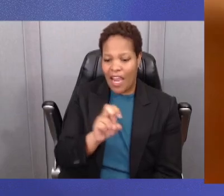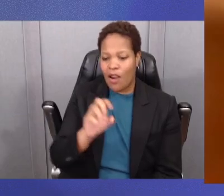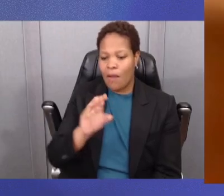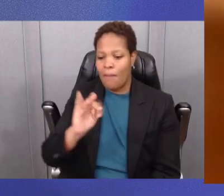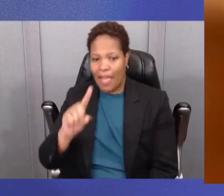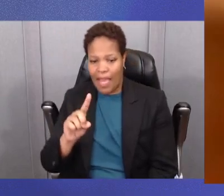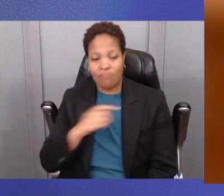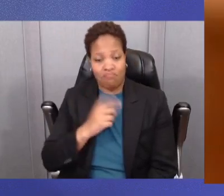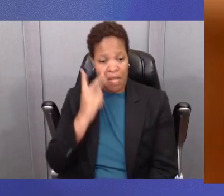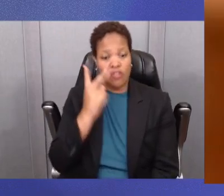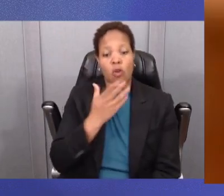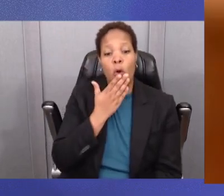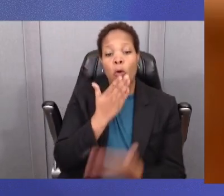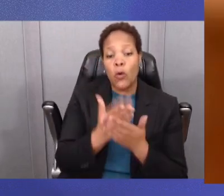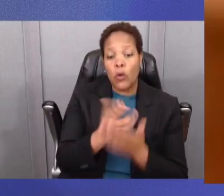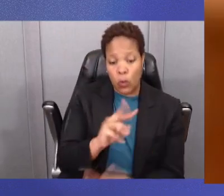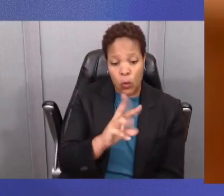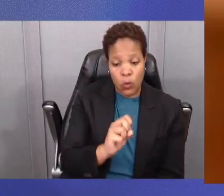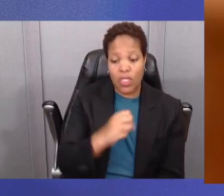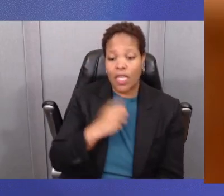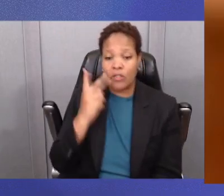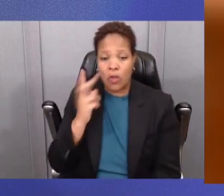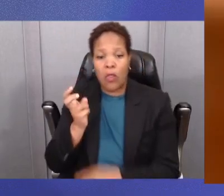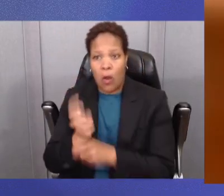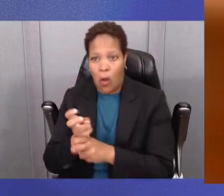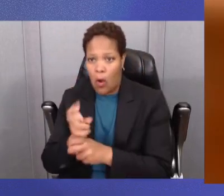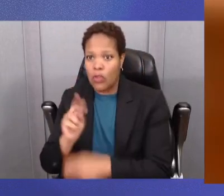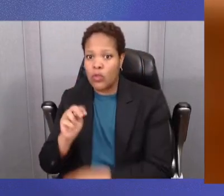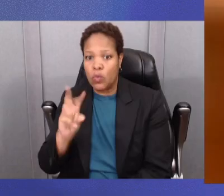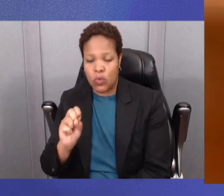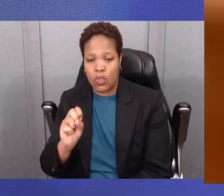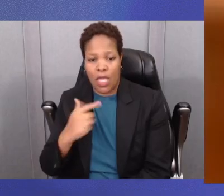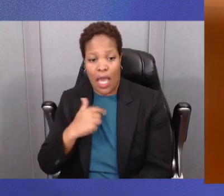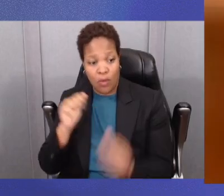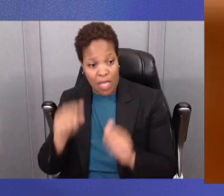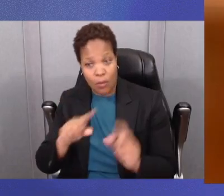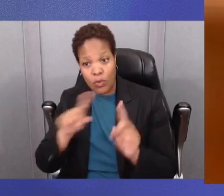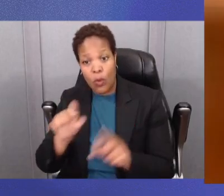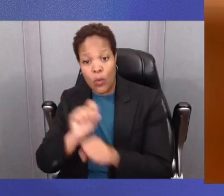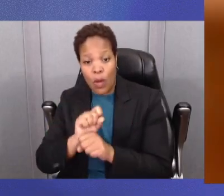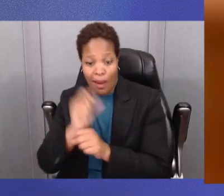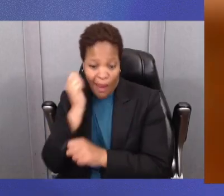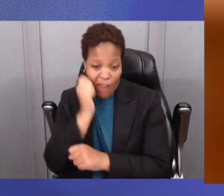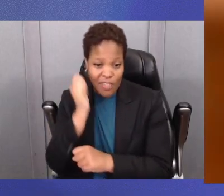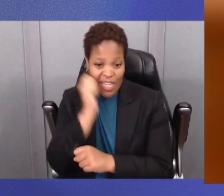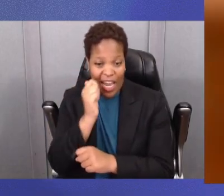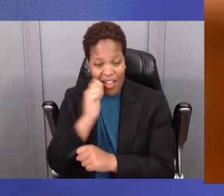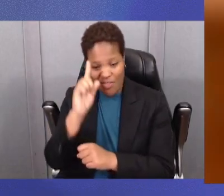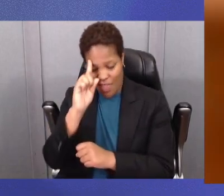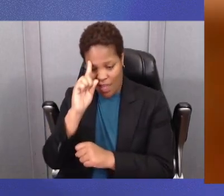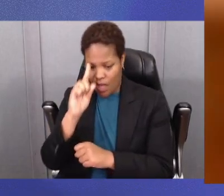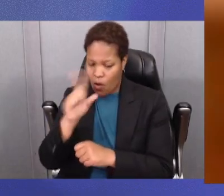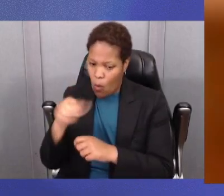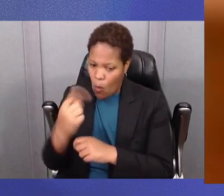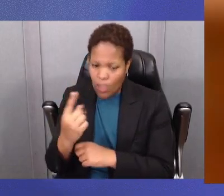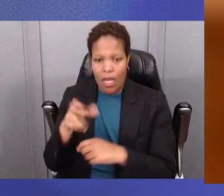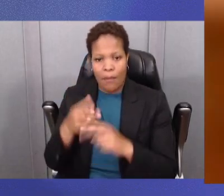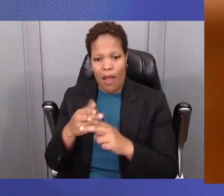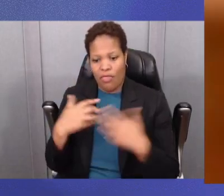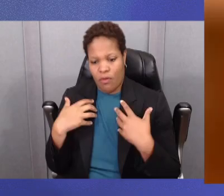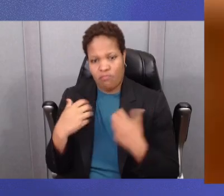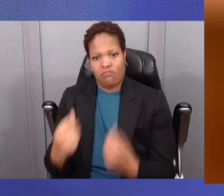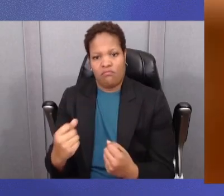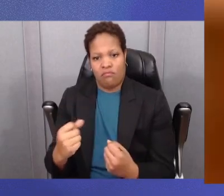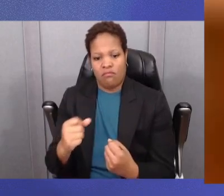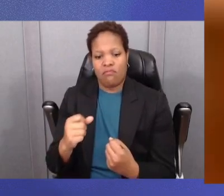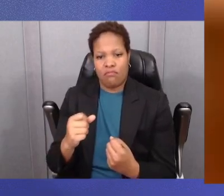news. The good news was I was able to go to work every day thinking only about the well-being of 110 million Americans in Medicare and Medicaid.